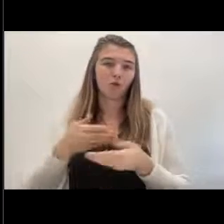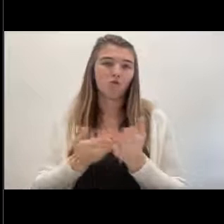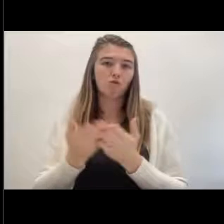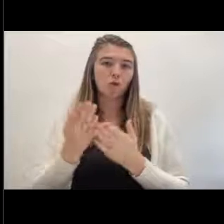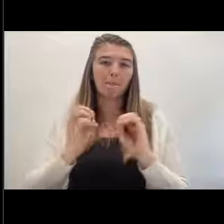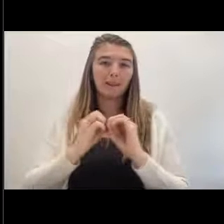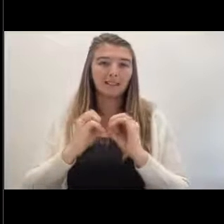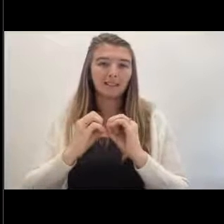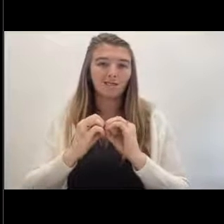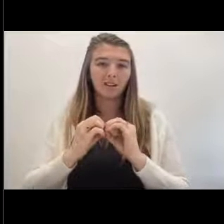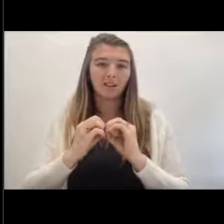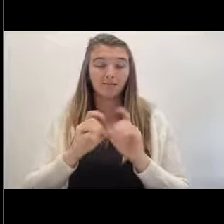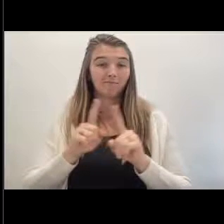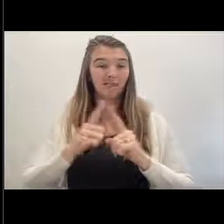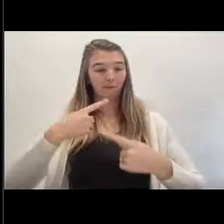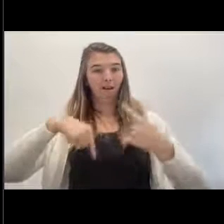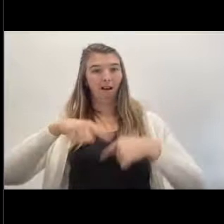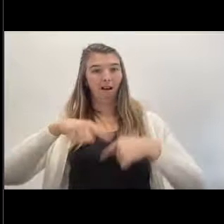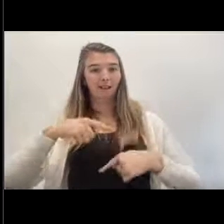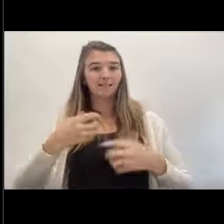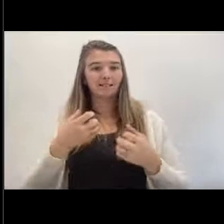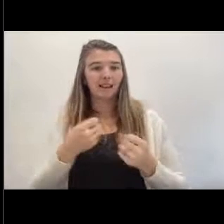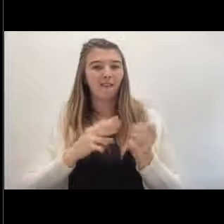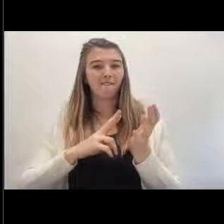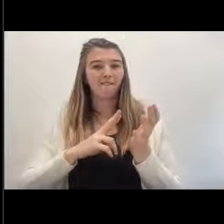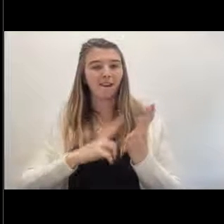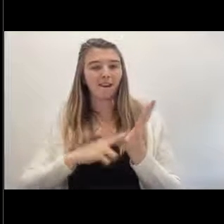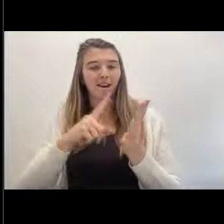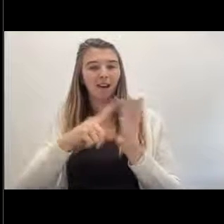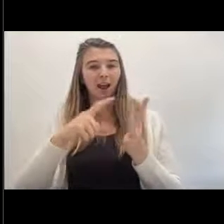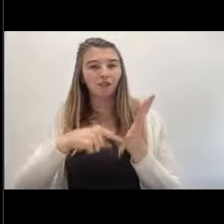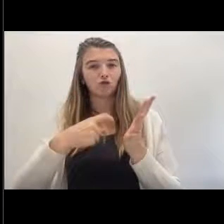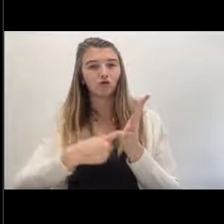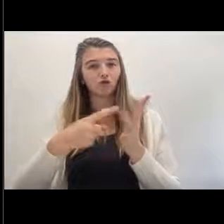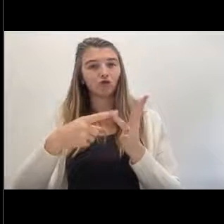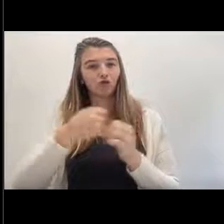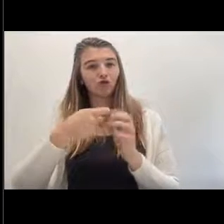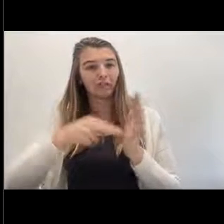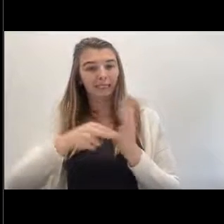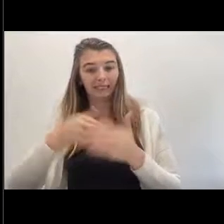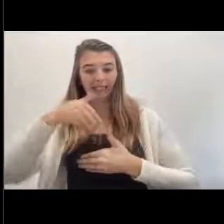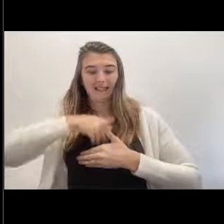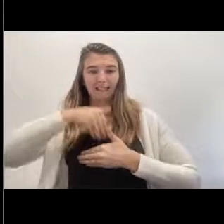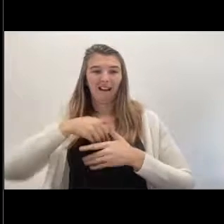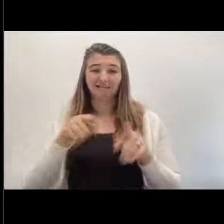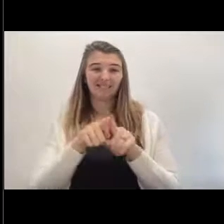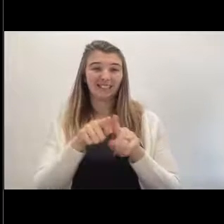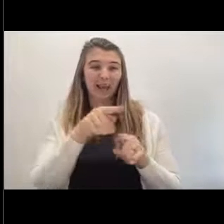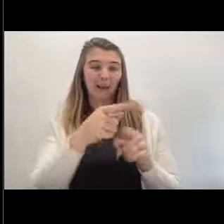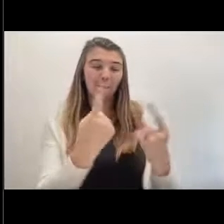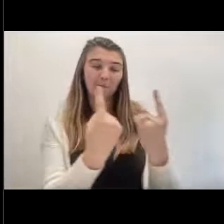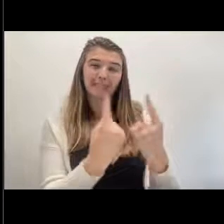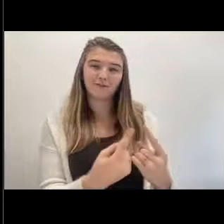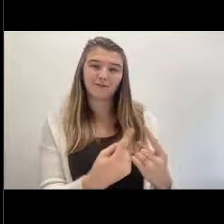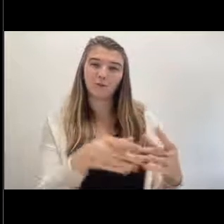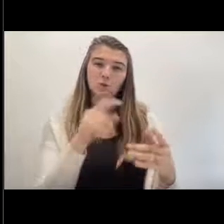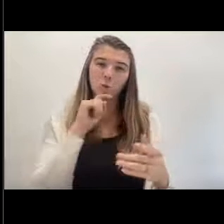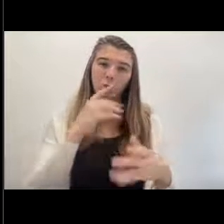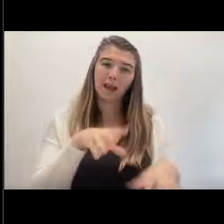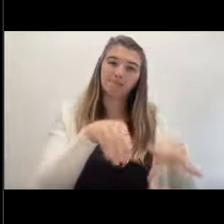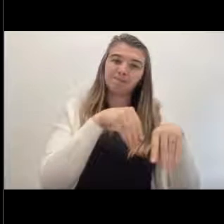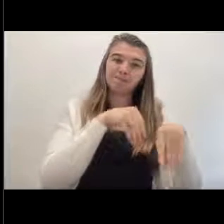we store glycogen, for example, as carbon and energy source, bacteria store these polyhydroxyalkanoates. So it's a storage